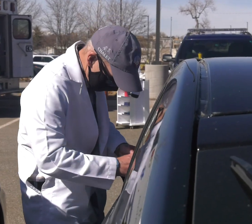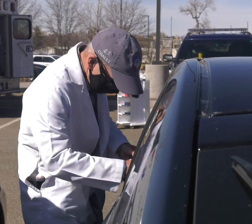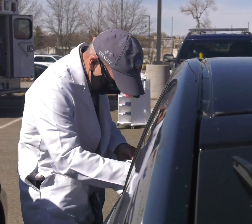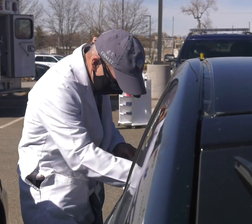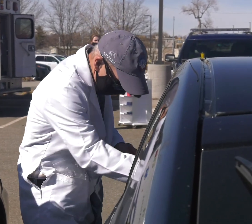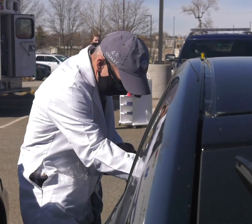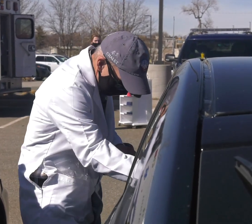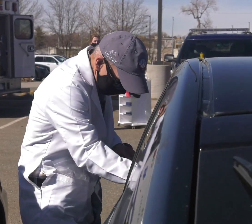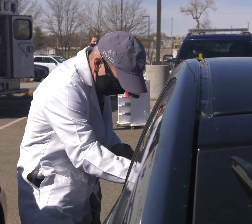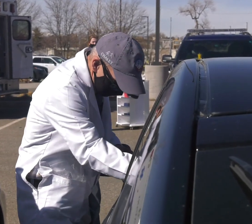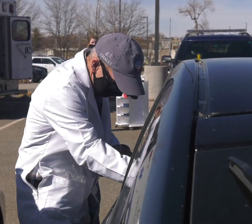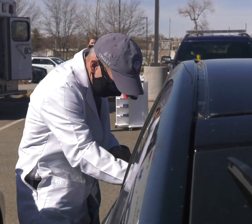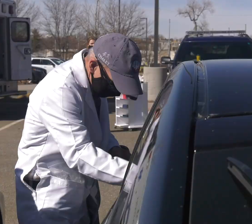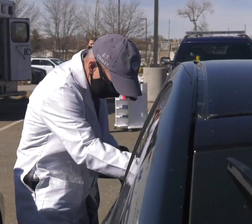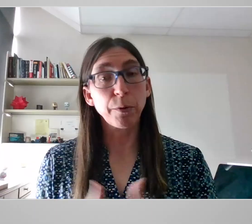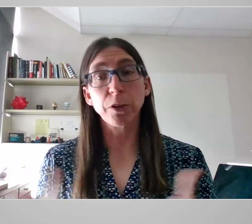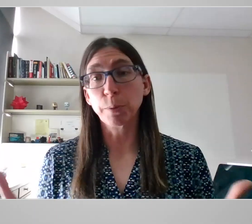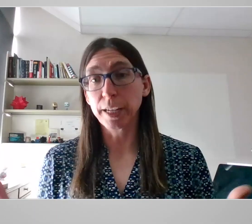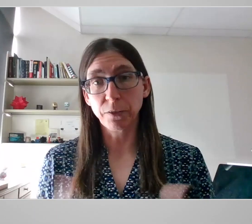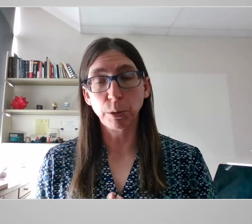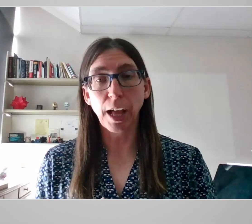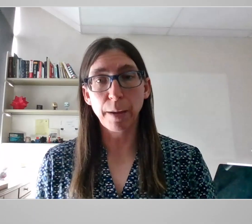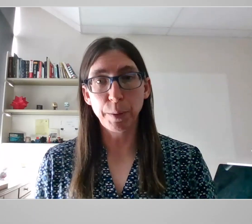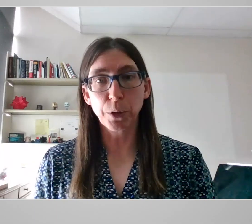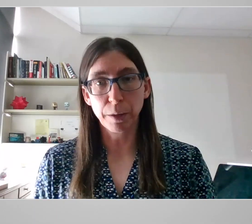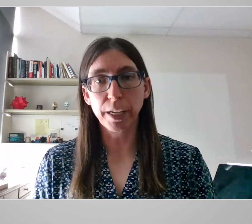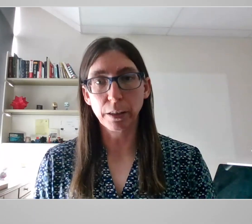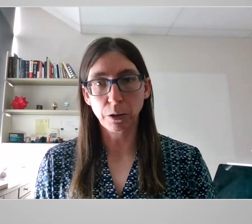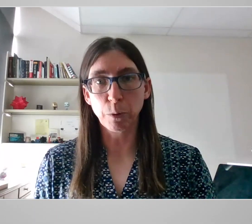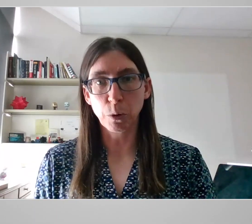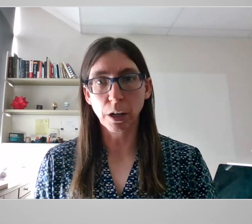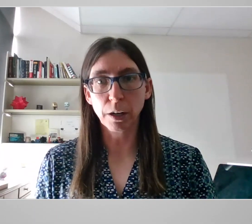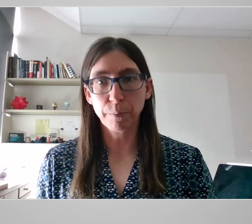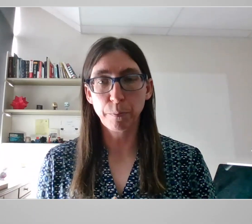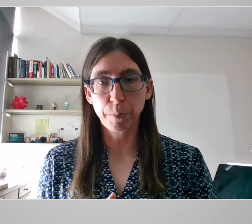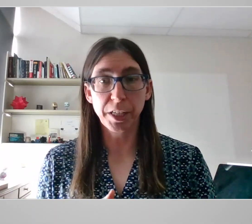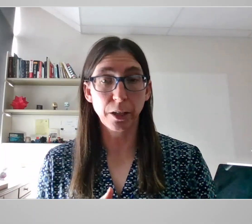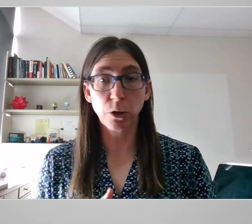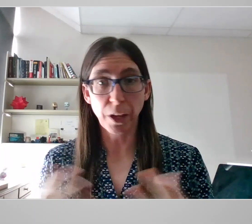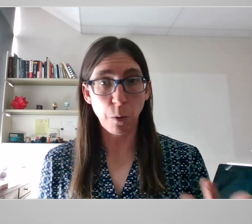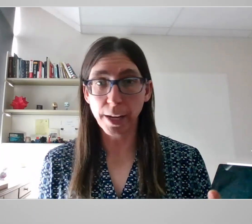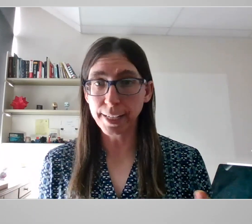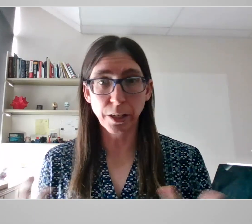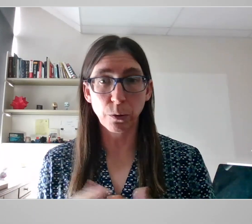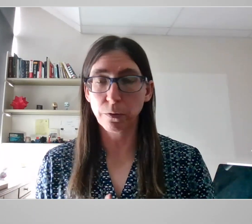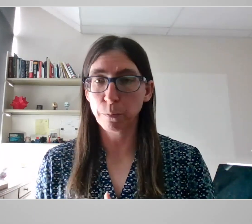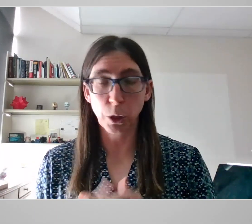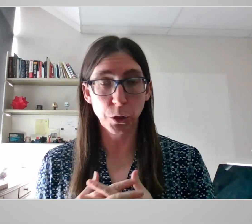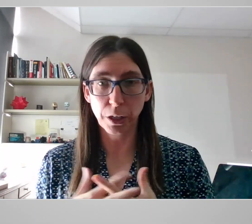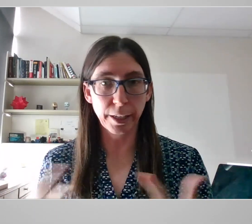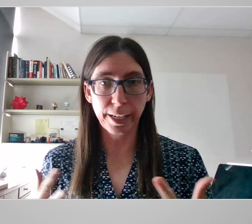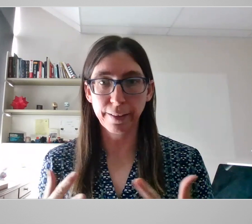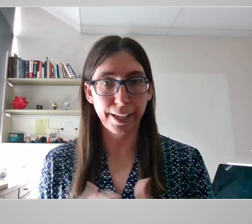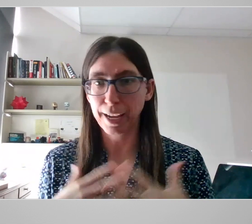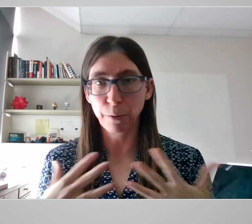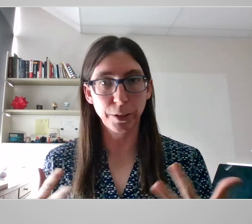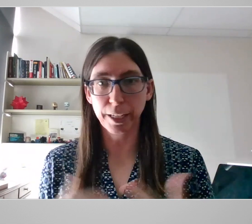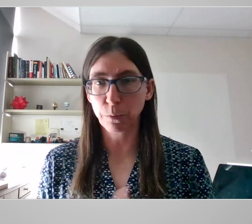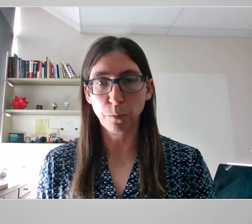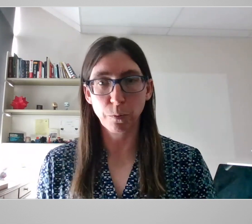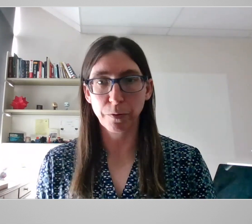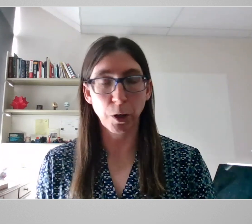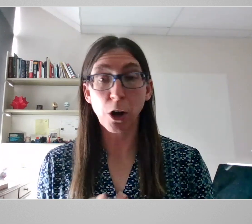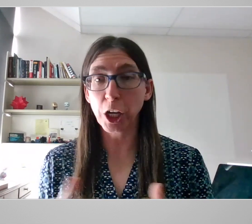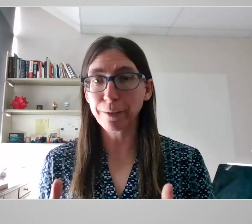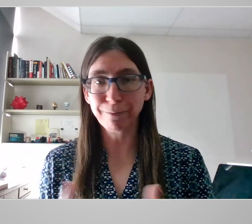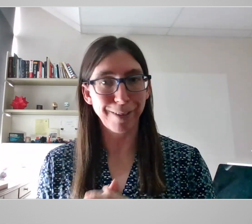MRNA versus the adenovirus? Yeah. When there's plenty of supply, people can be a little more particular if they want. I don't personally like I